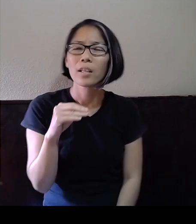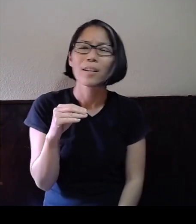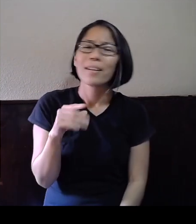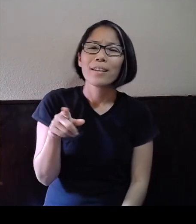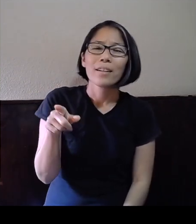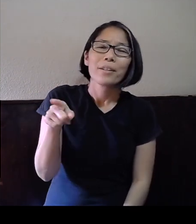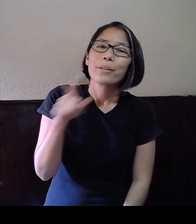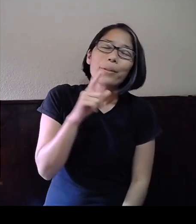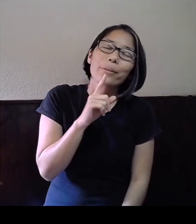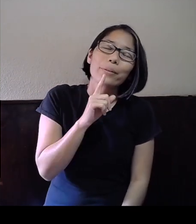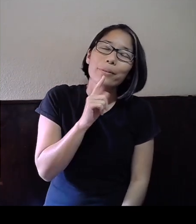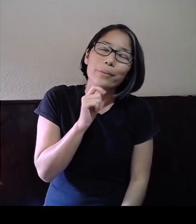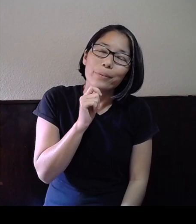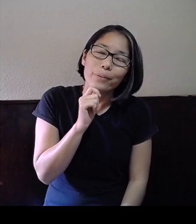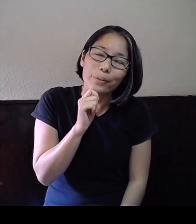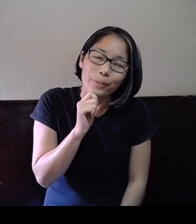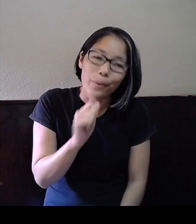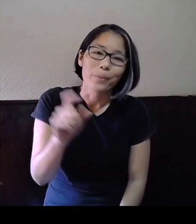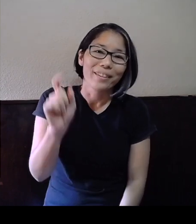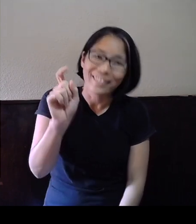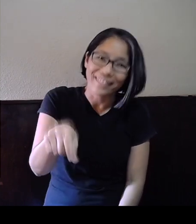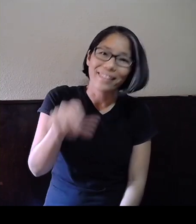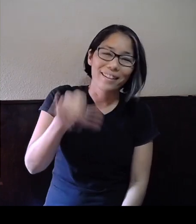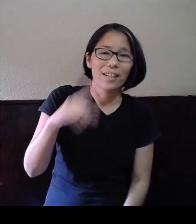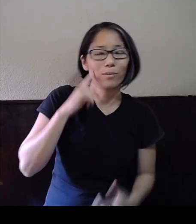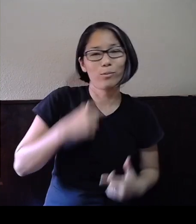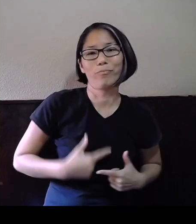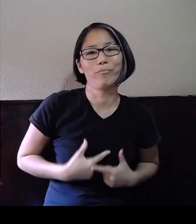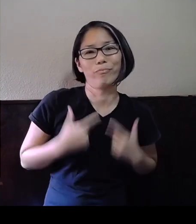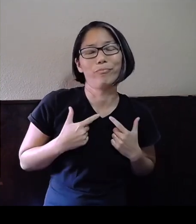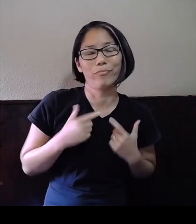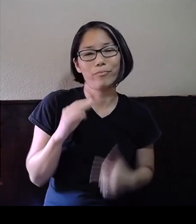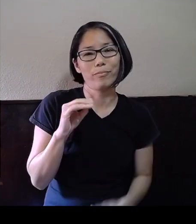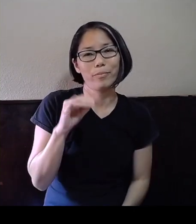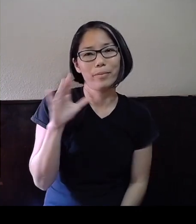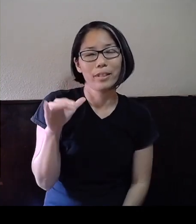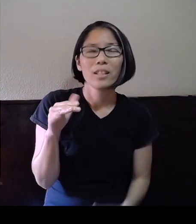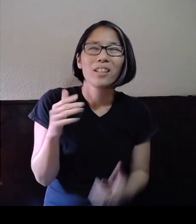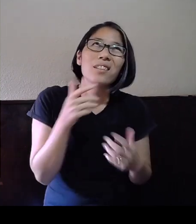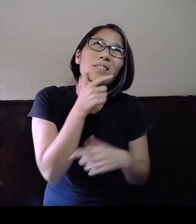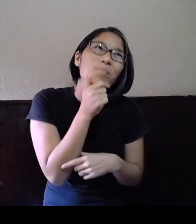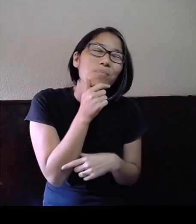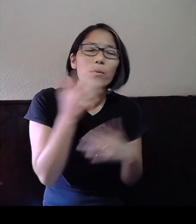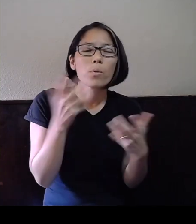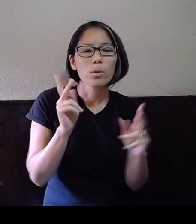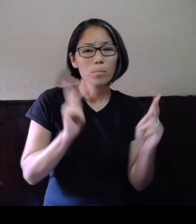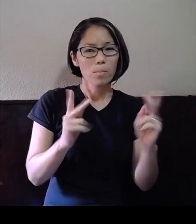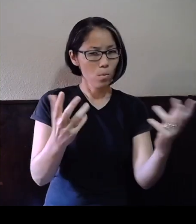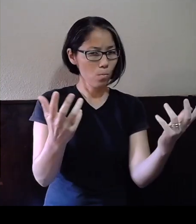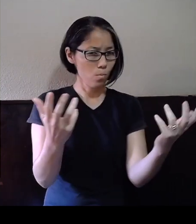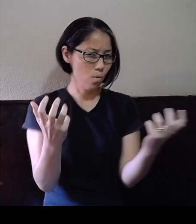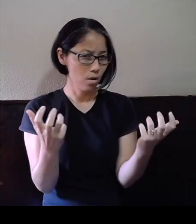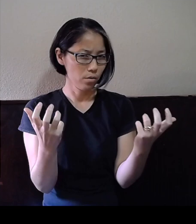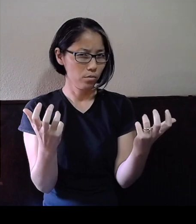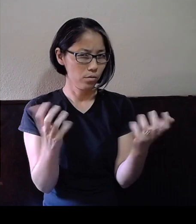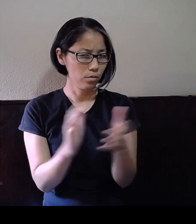You don't really need that to live, Moby. Hmm, what do people want?